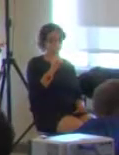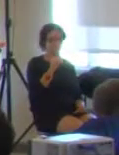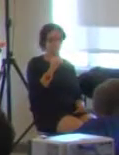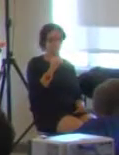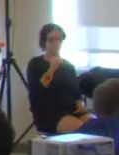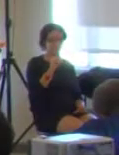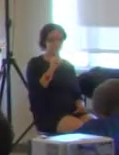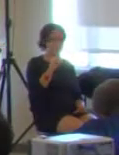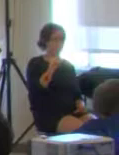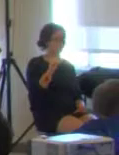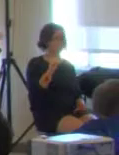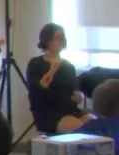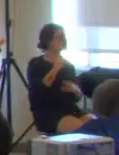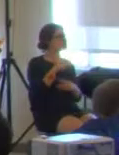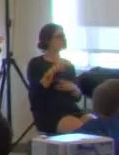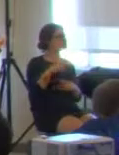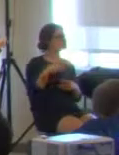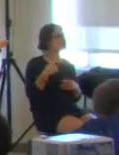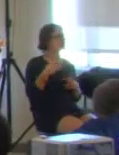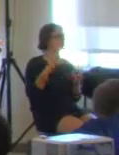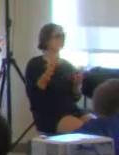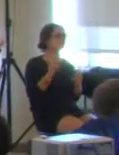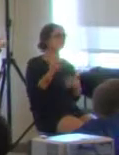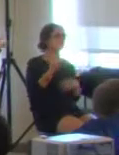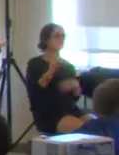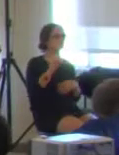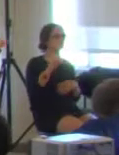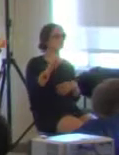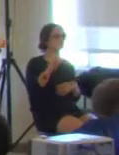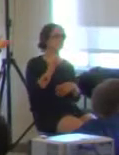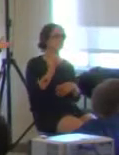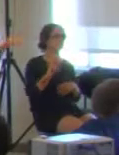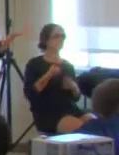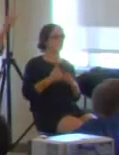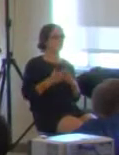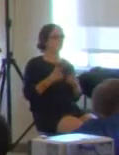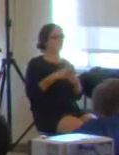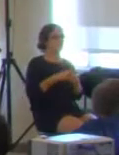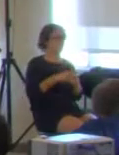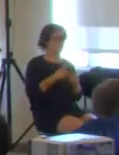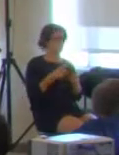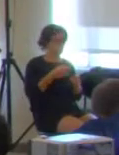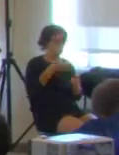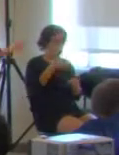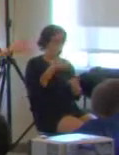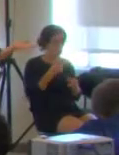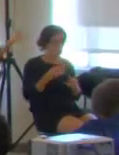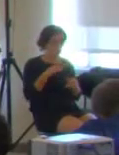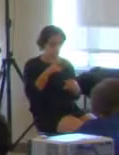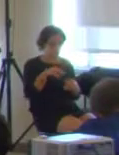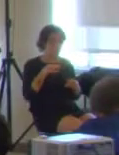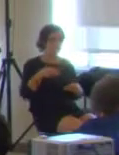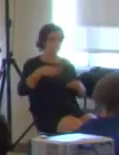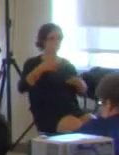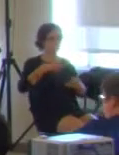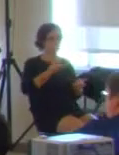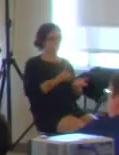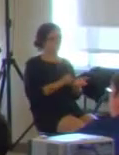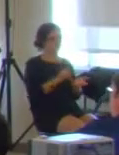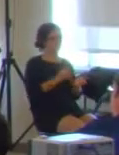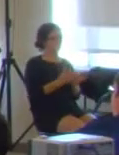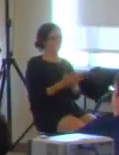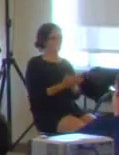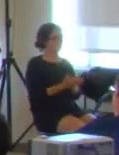how to implement it. So any providers or programs who want to know how to do it, they just go on the website and you print up the